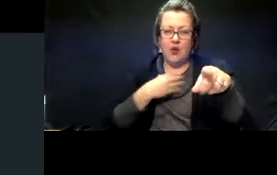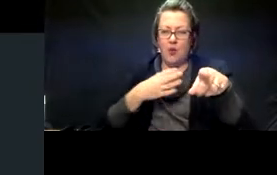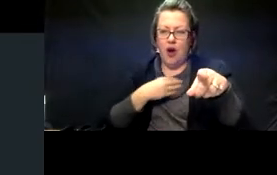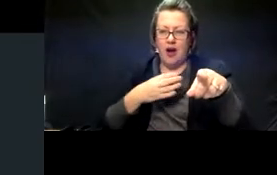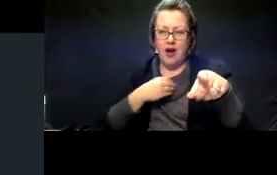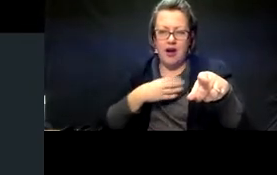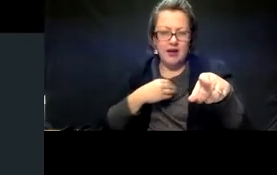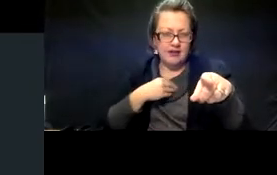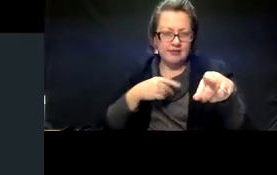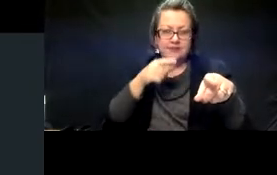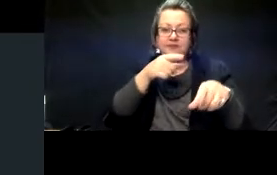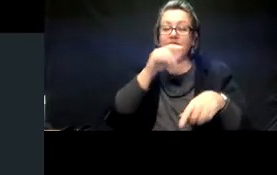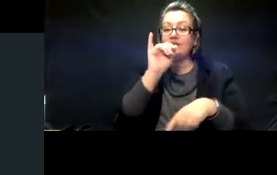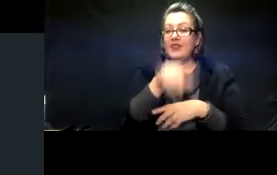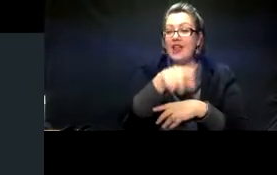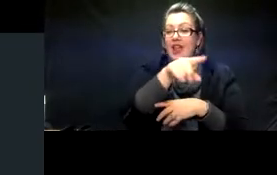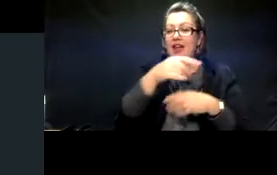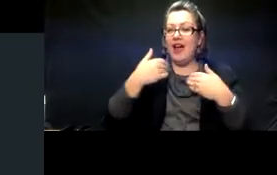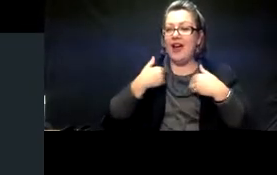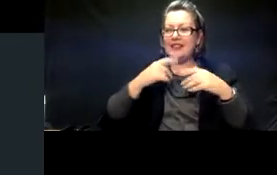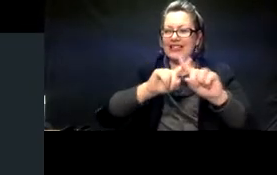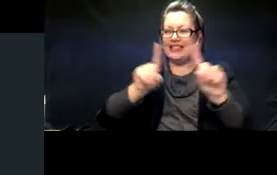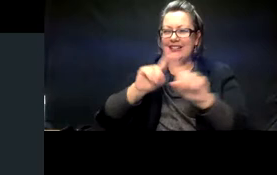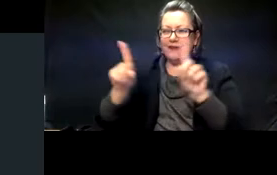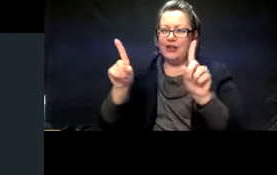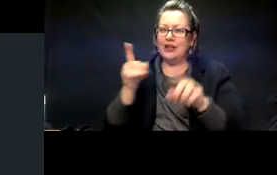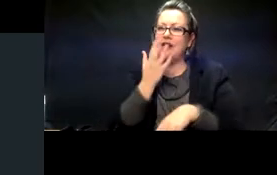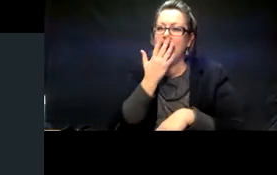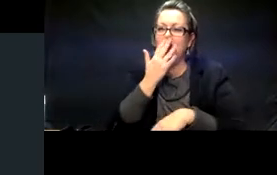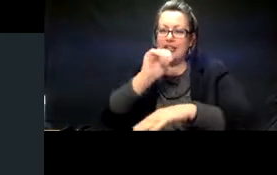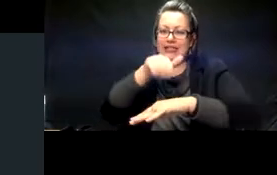is the square glow. That's the white one.